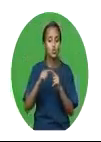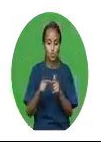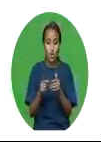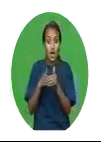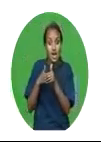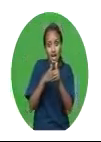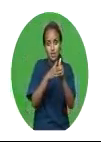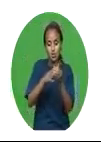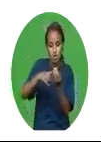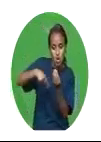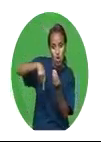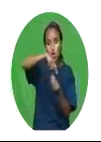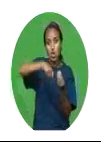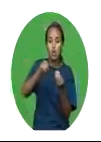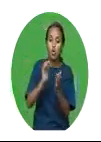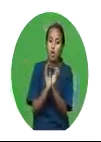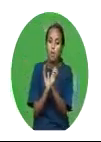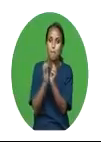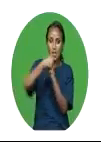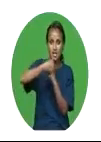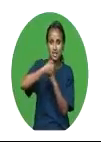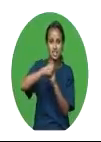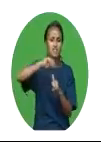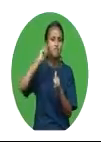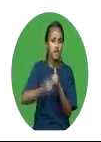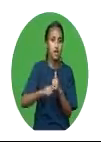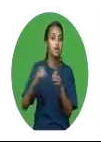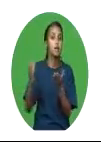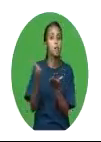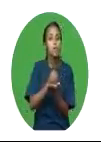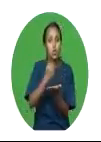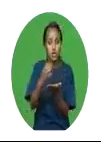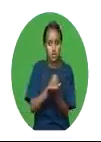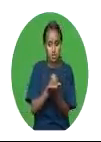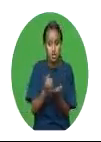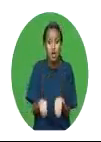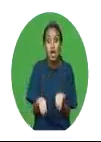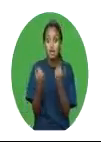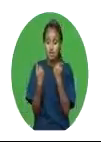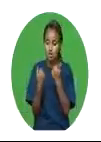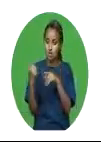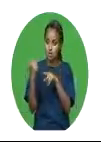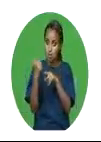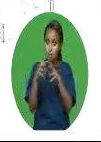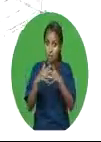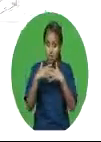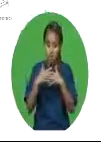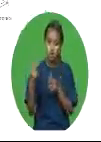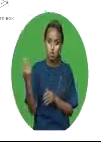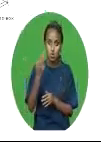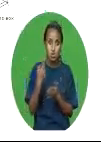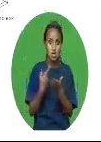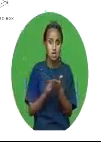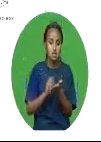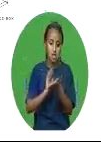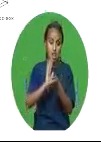for rolling or bending the final product. Extra material used as lap or